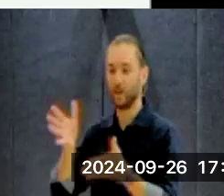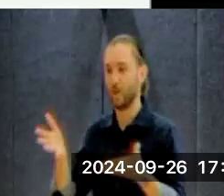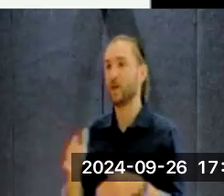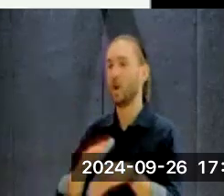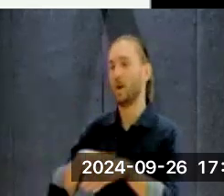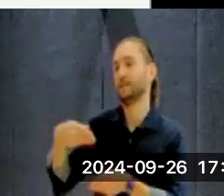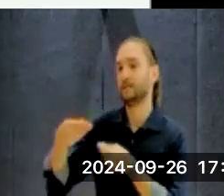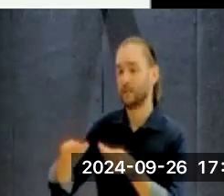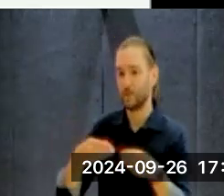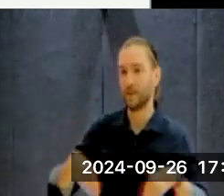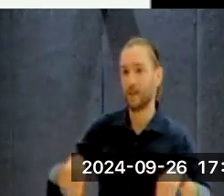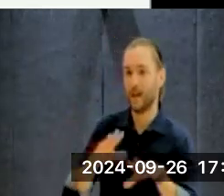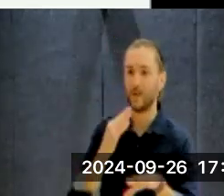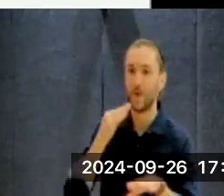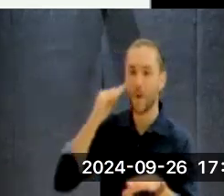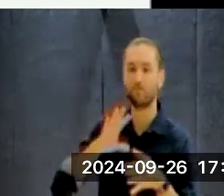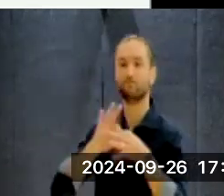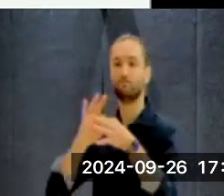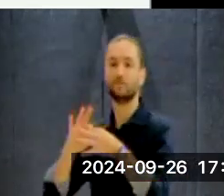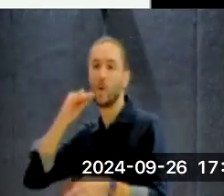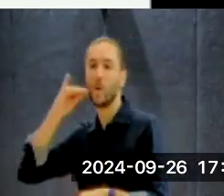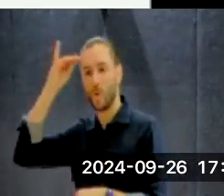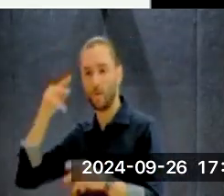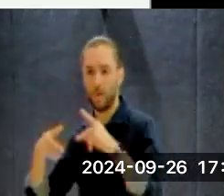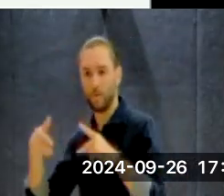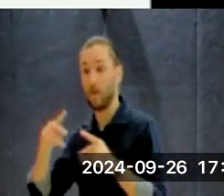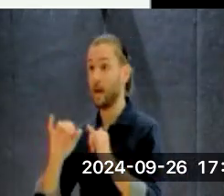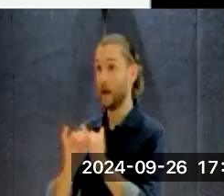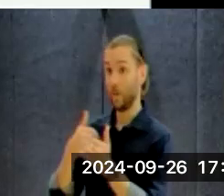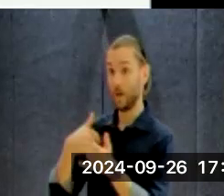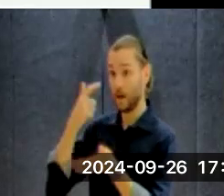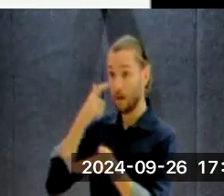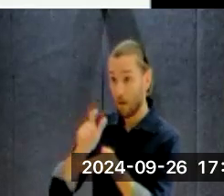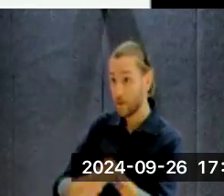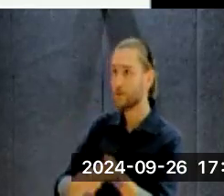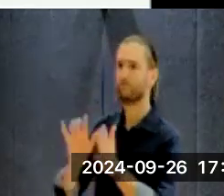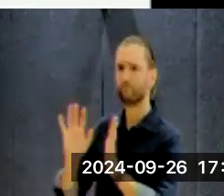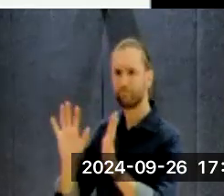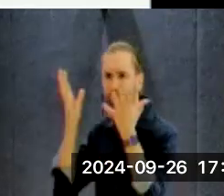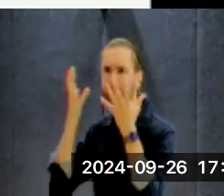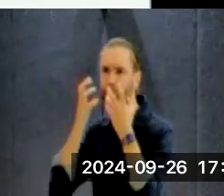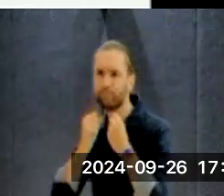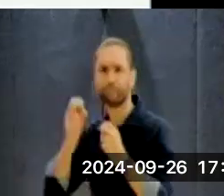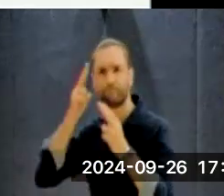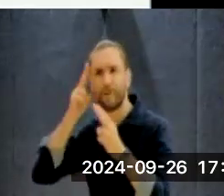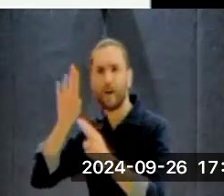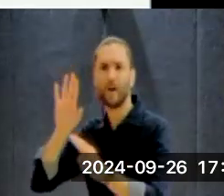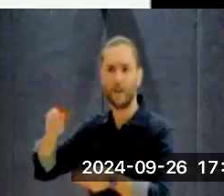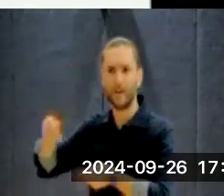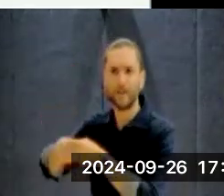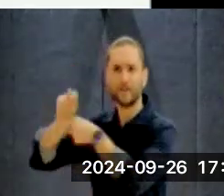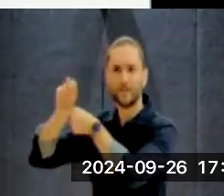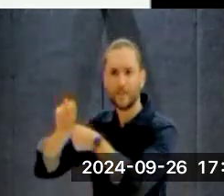waterways of the Ohlone people. Let us honor them by acknowledging, remembering, and elevating the rich cultures, traditions,